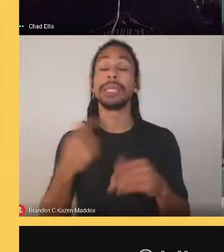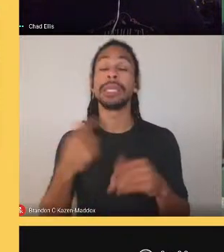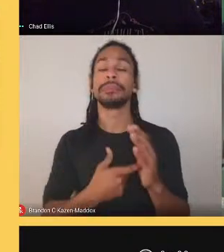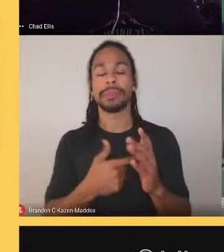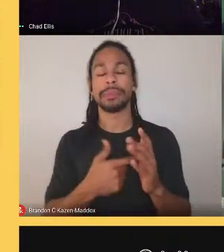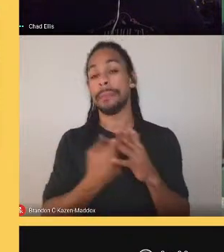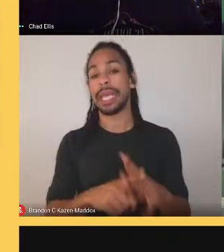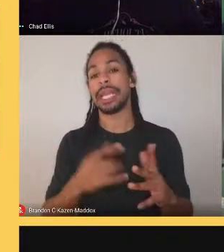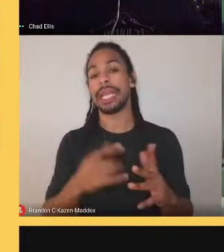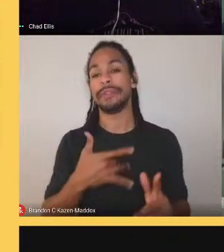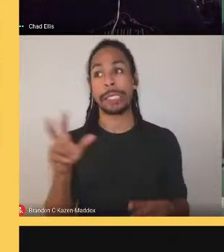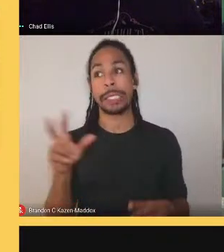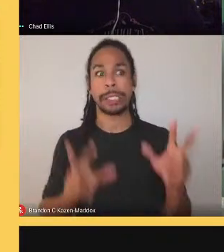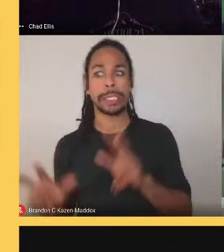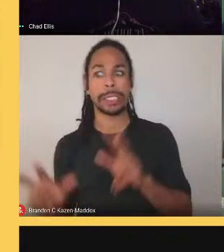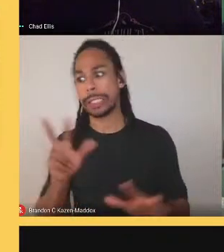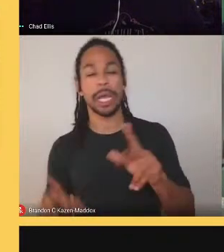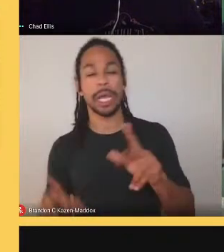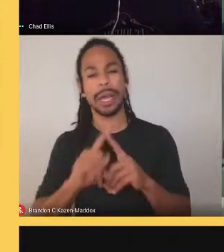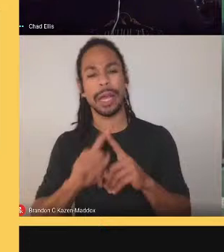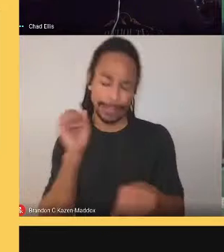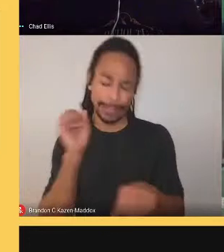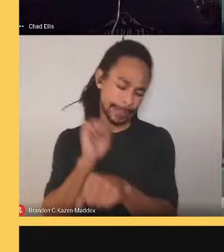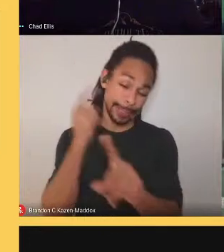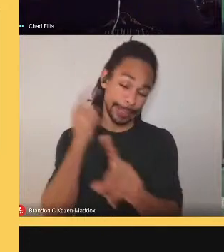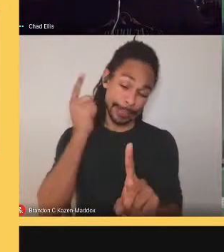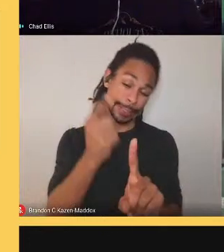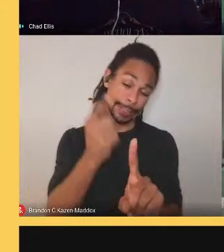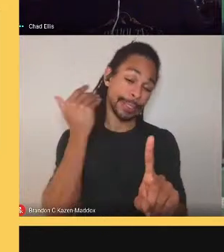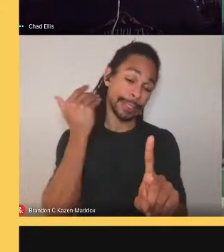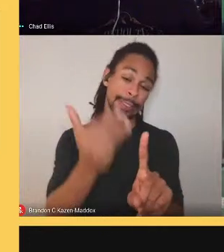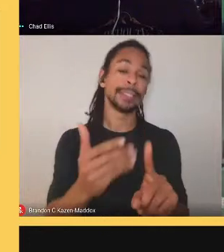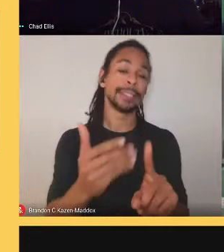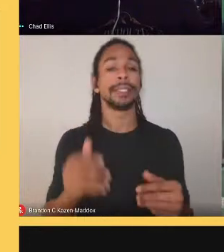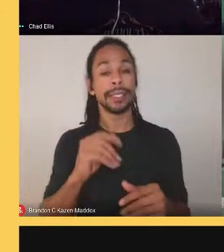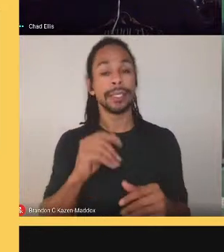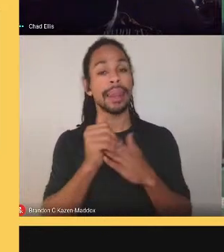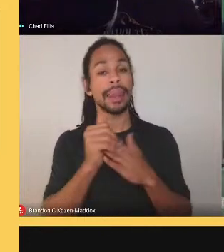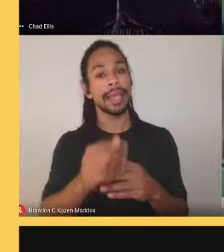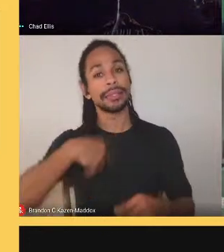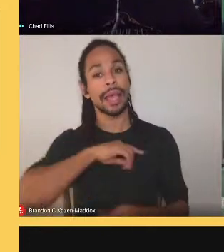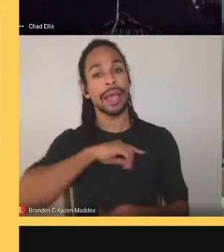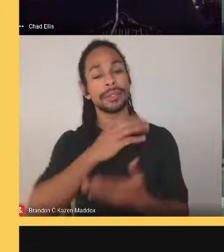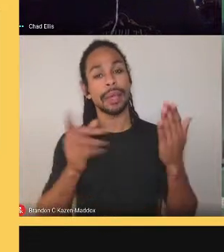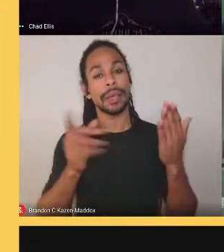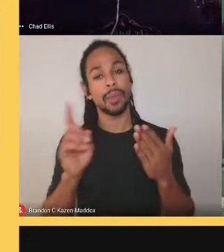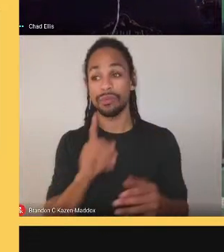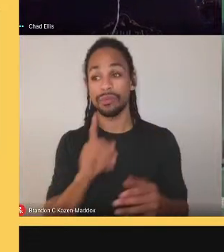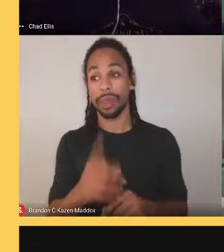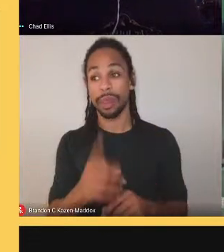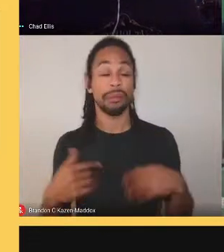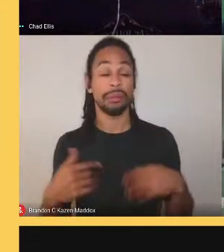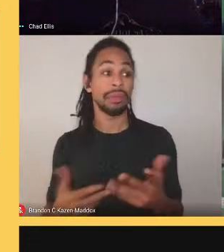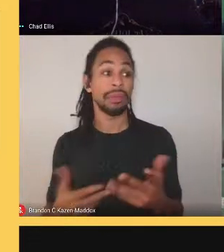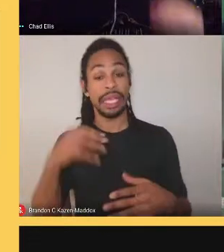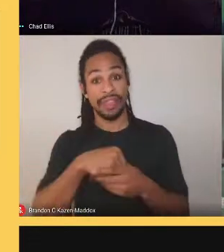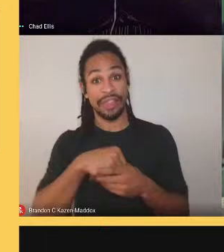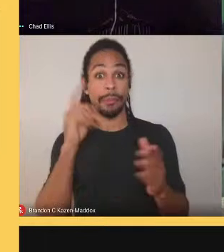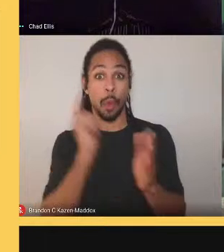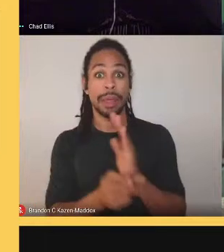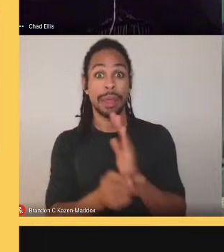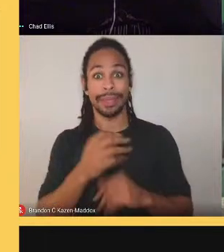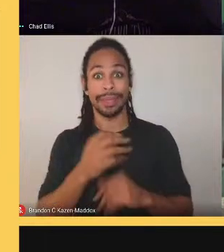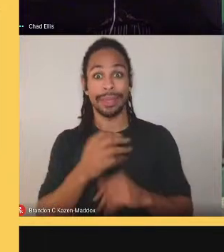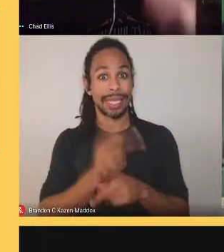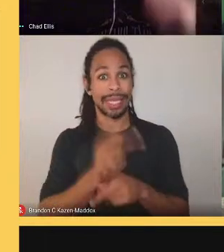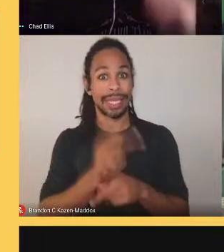ultimately it leads us somewhere that's very, very keeps us in the moment and keeps us like performing our best. Yeah, if you